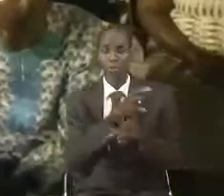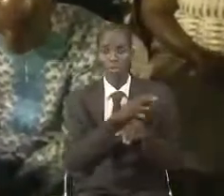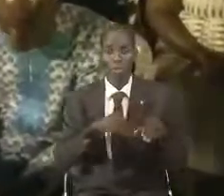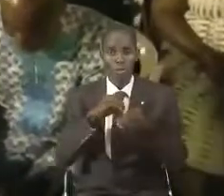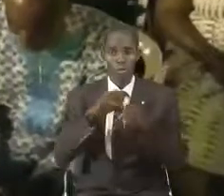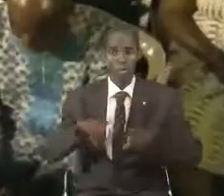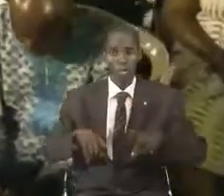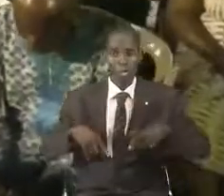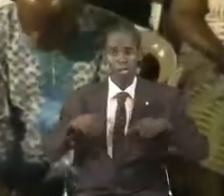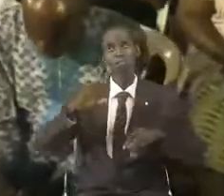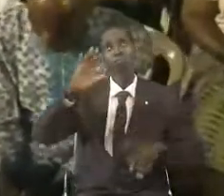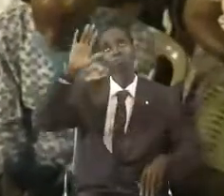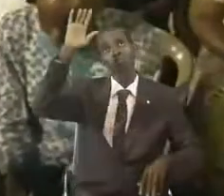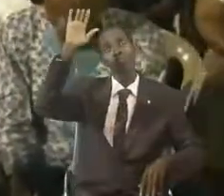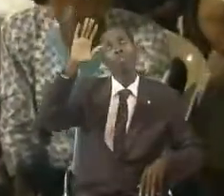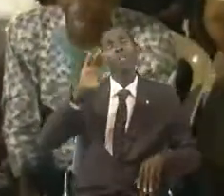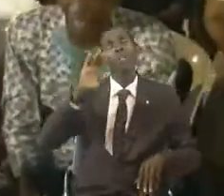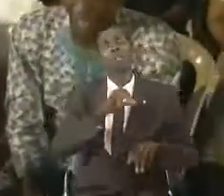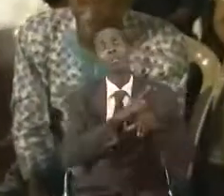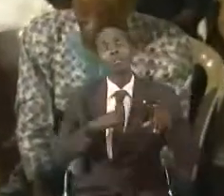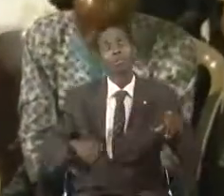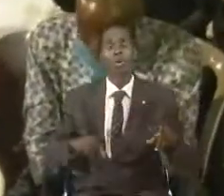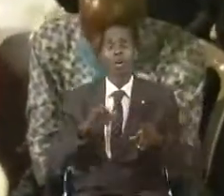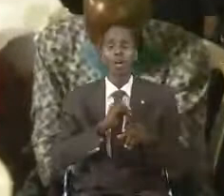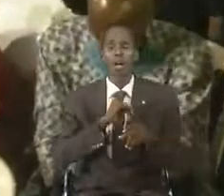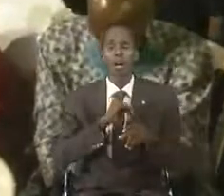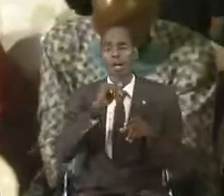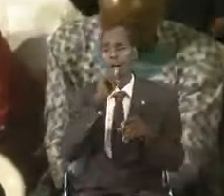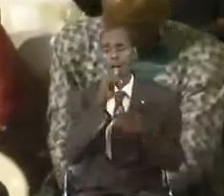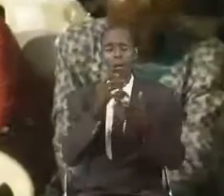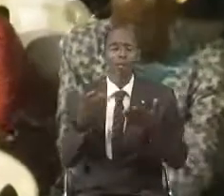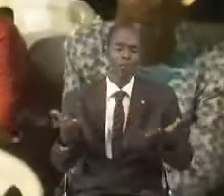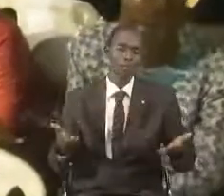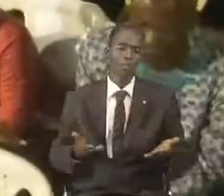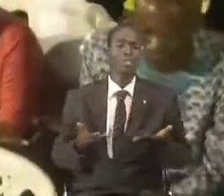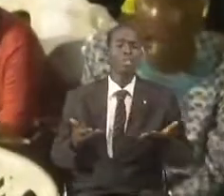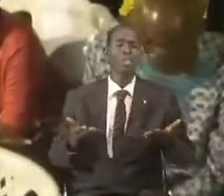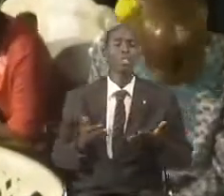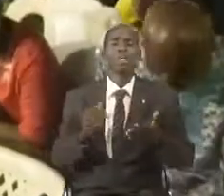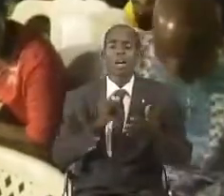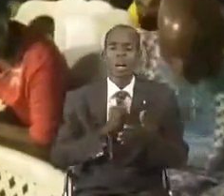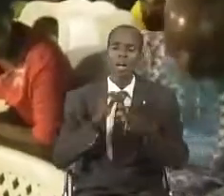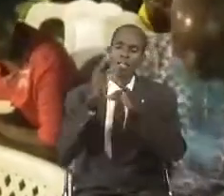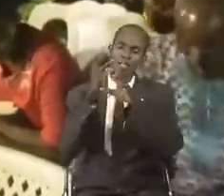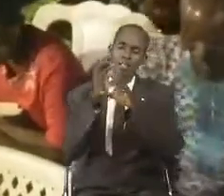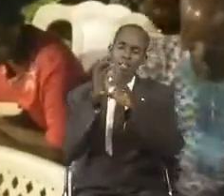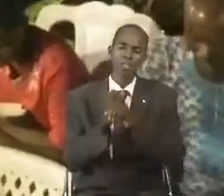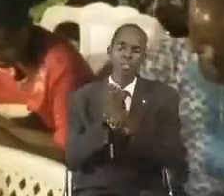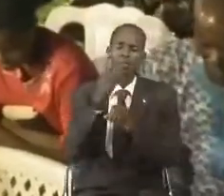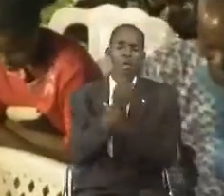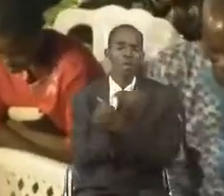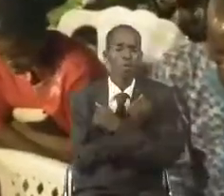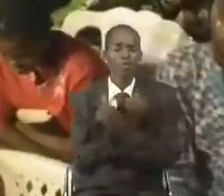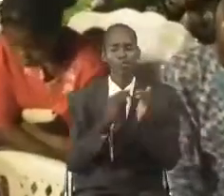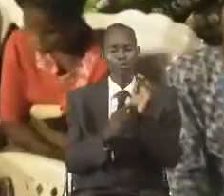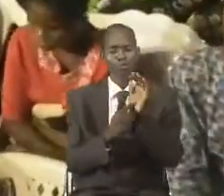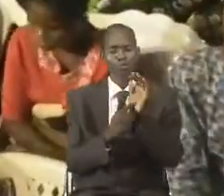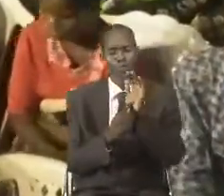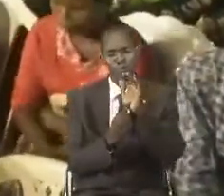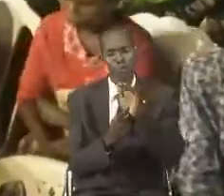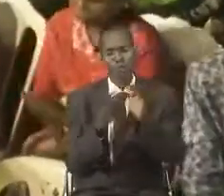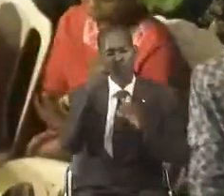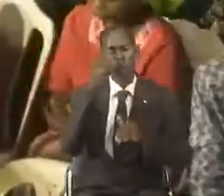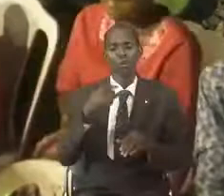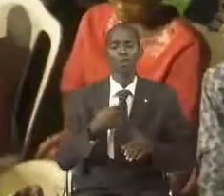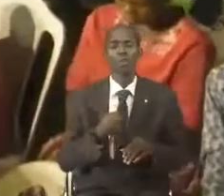I accept the message you have sent to me. I receive the love you have shown on